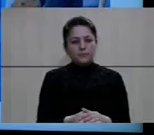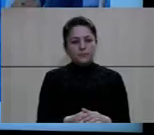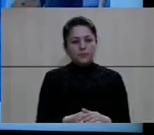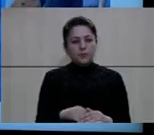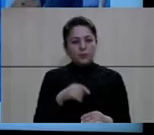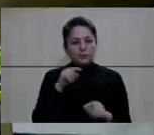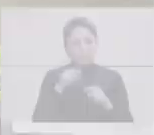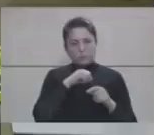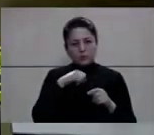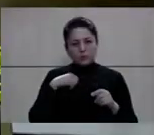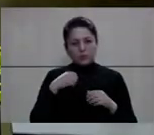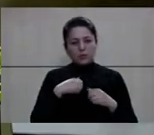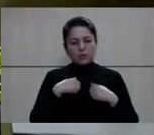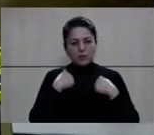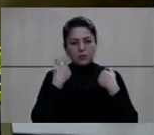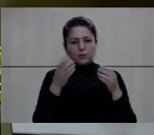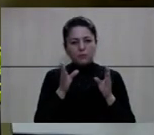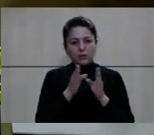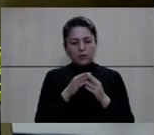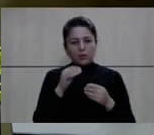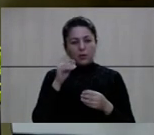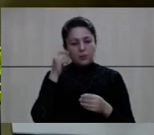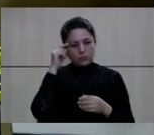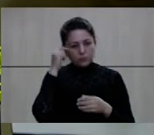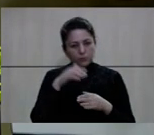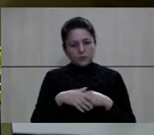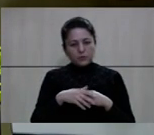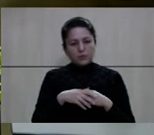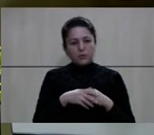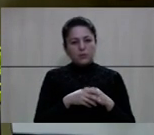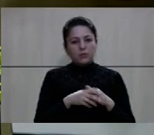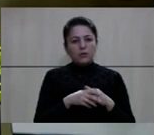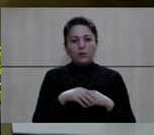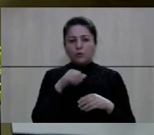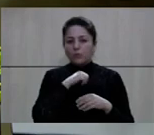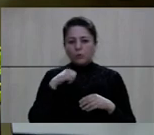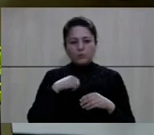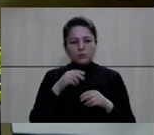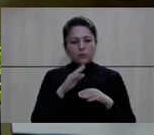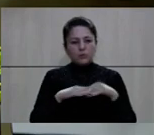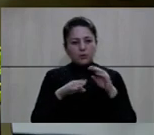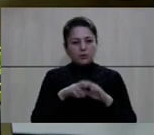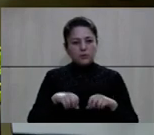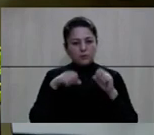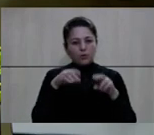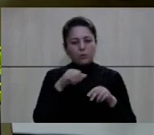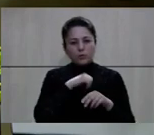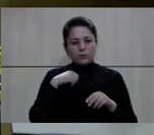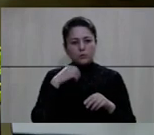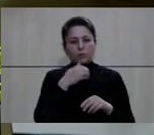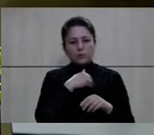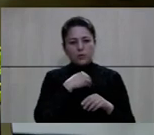Bu toifadagi kishilar o'z xatti-harakatlaridan ma'lum bo'lib turibdi-ki, o'z kasblarini o'z xohishlari bilan